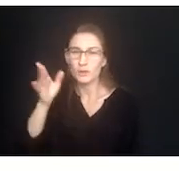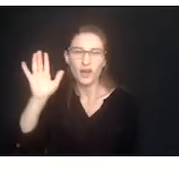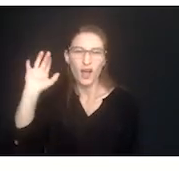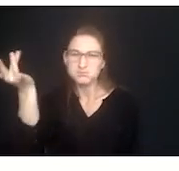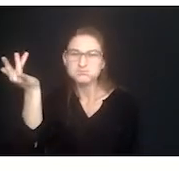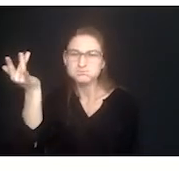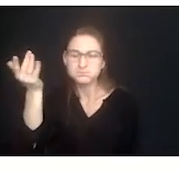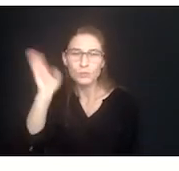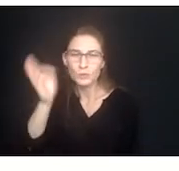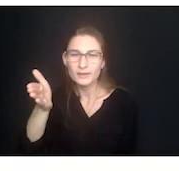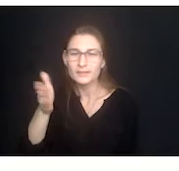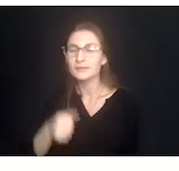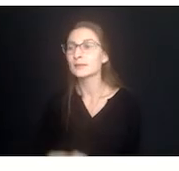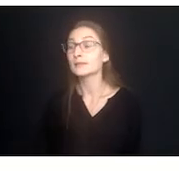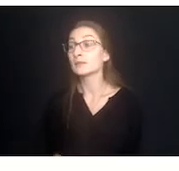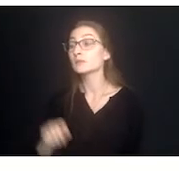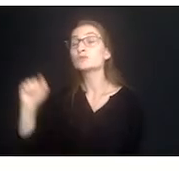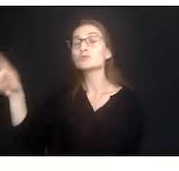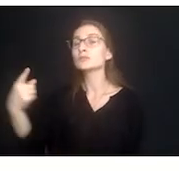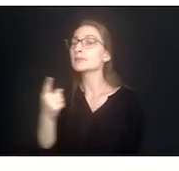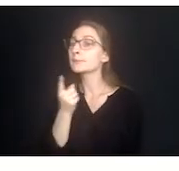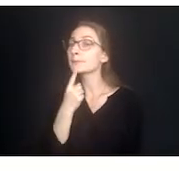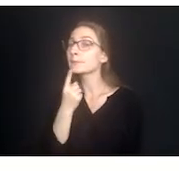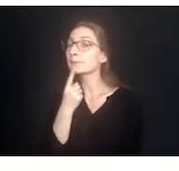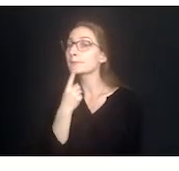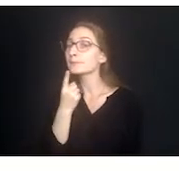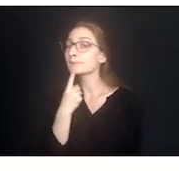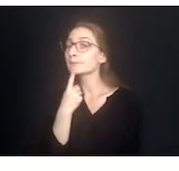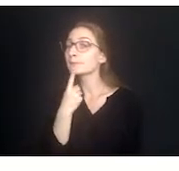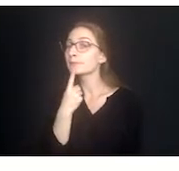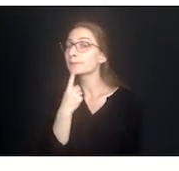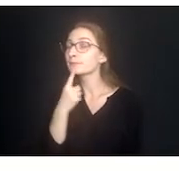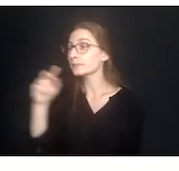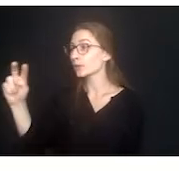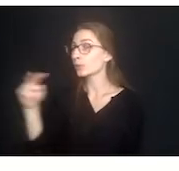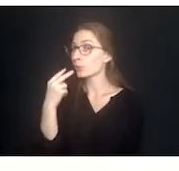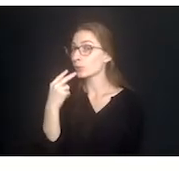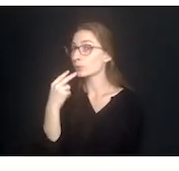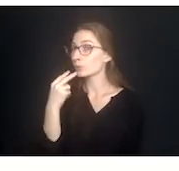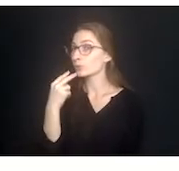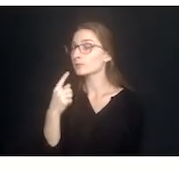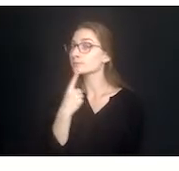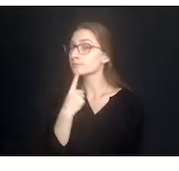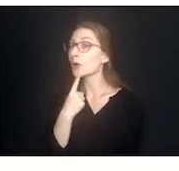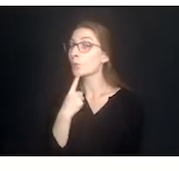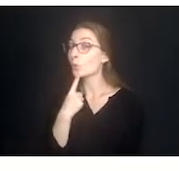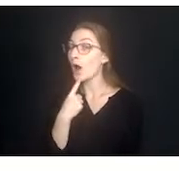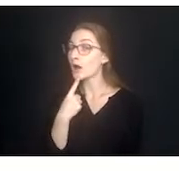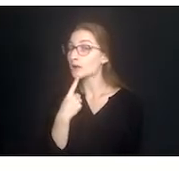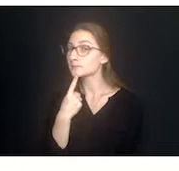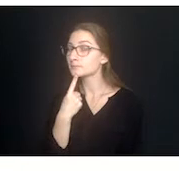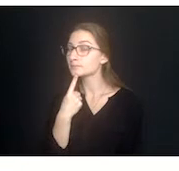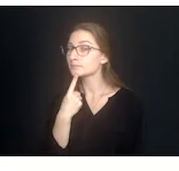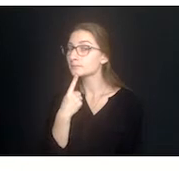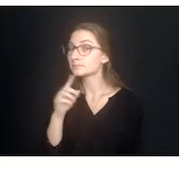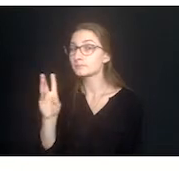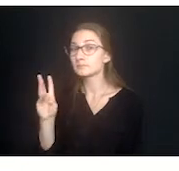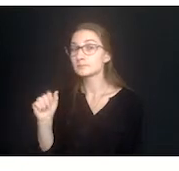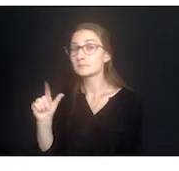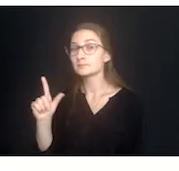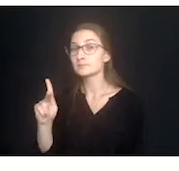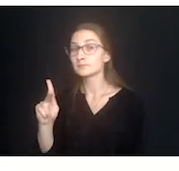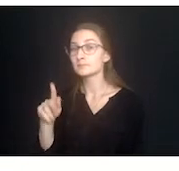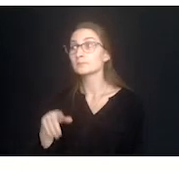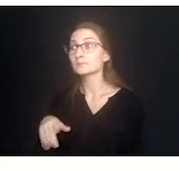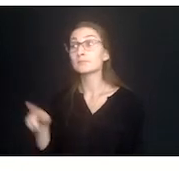at me, because after a while, sometimes that gets annoying for the person. I would just tap on my chin. He would automatically look at my lips and I would say the